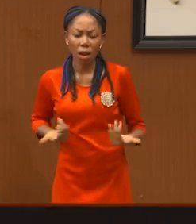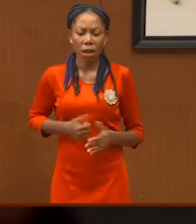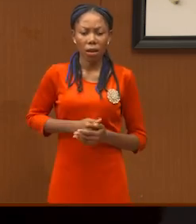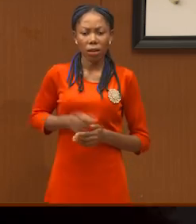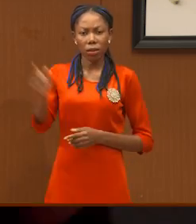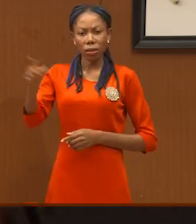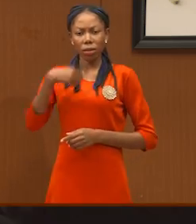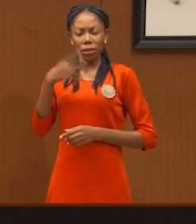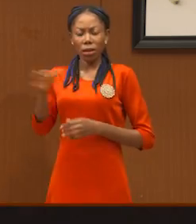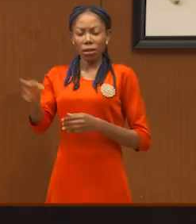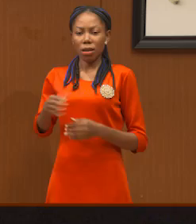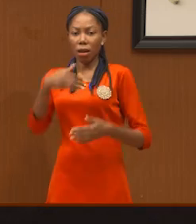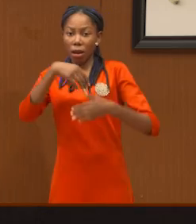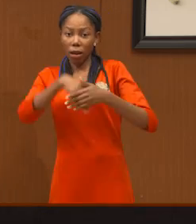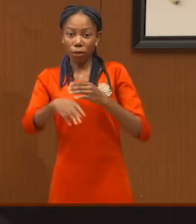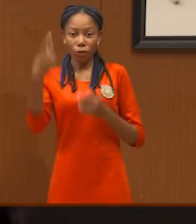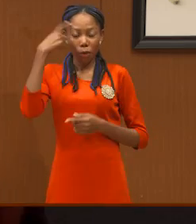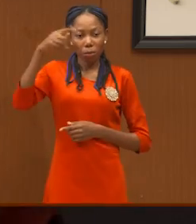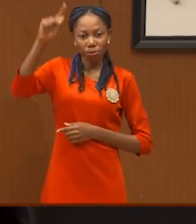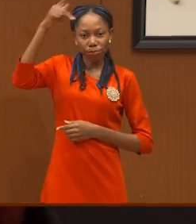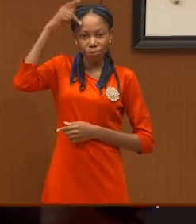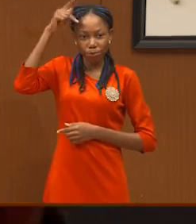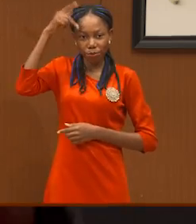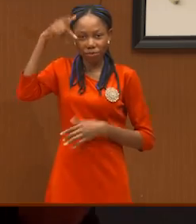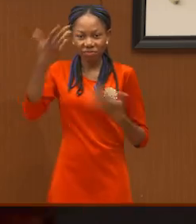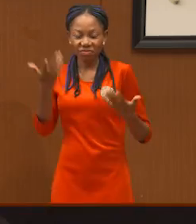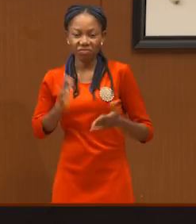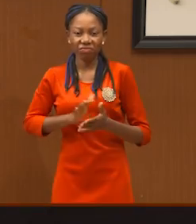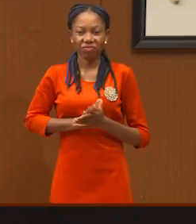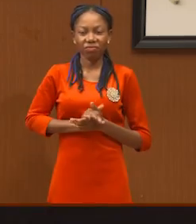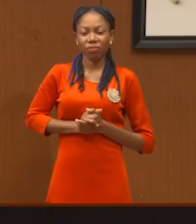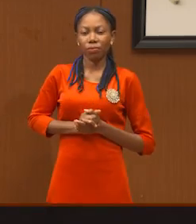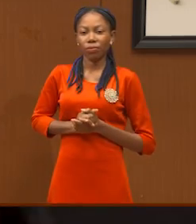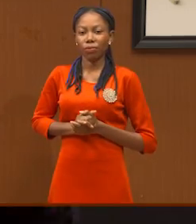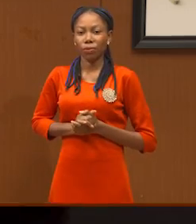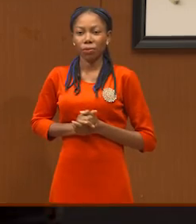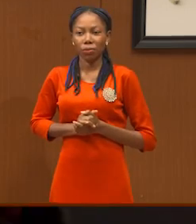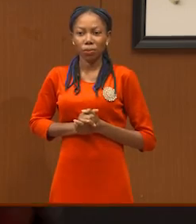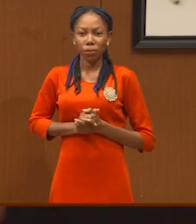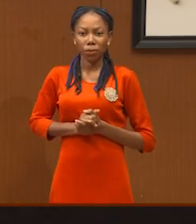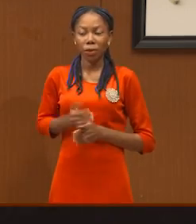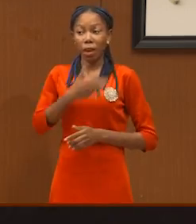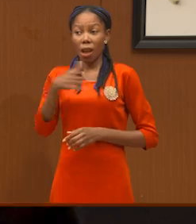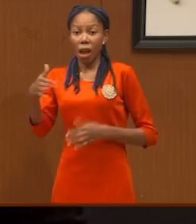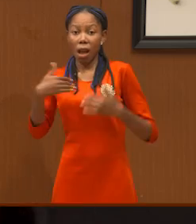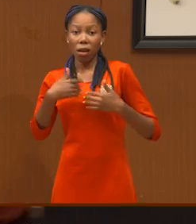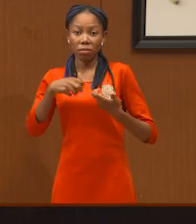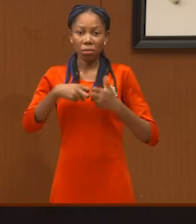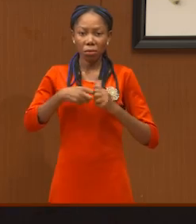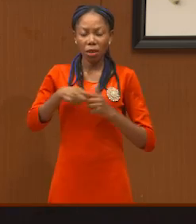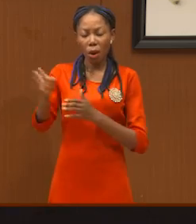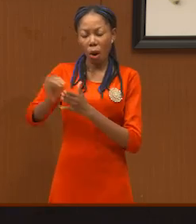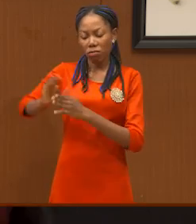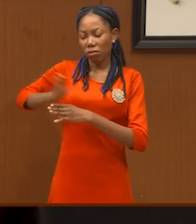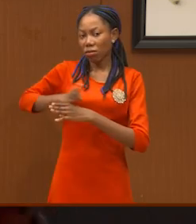Group and got into politics. You know, the murky waters of politics. I had issues. My